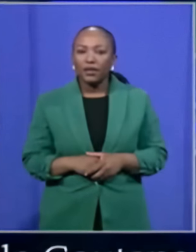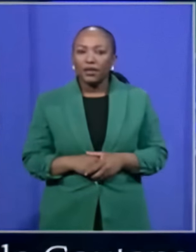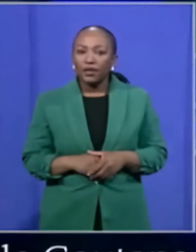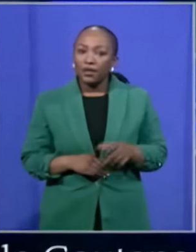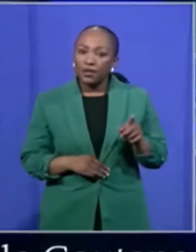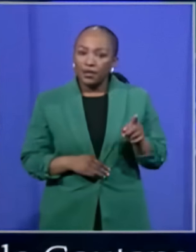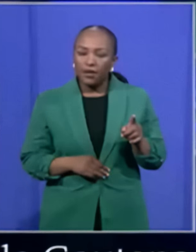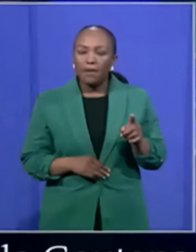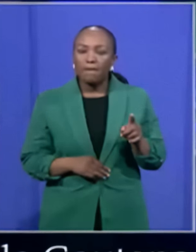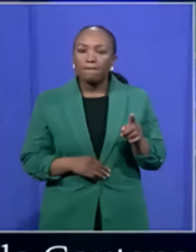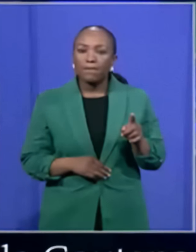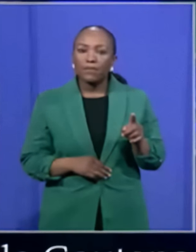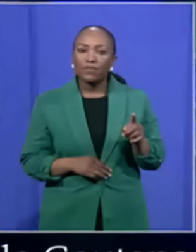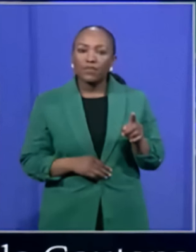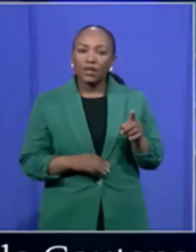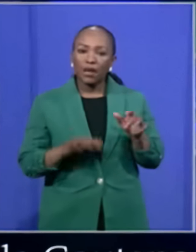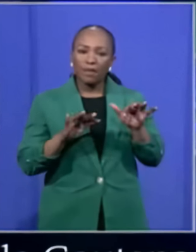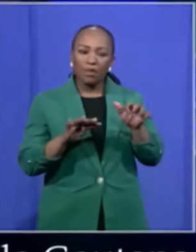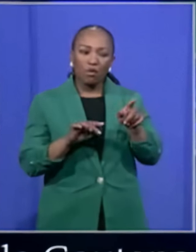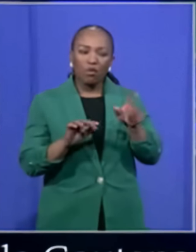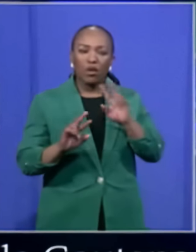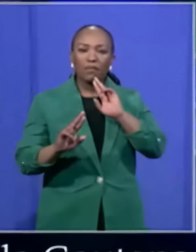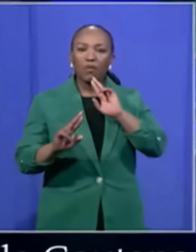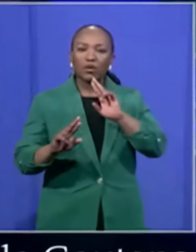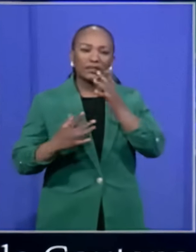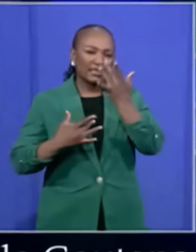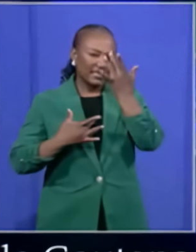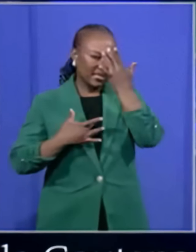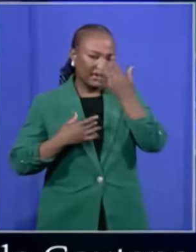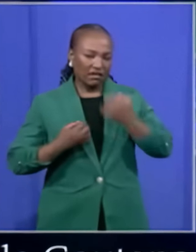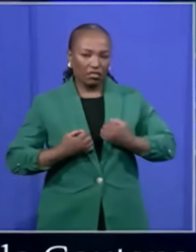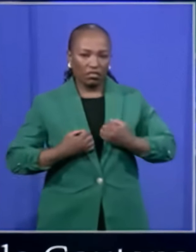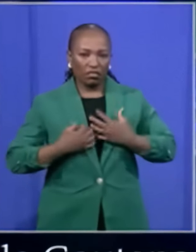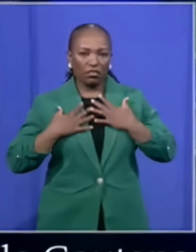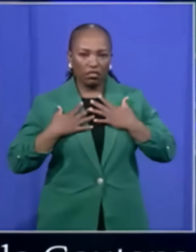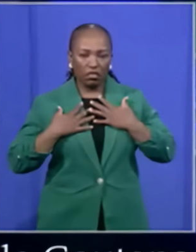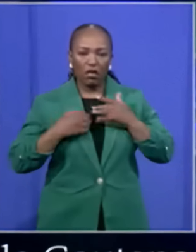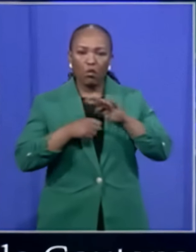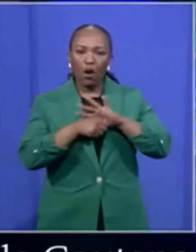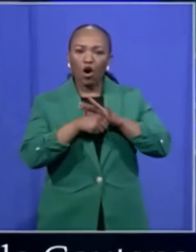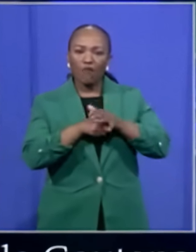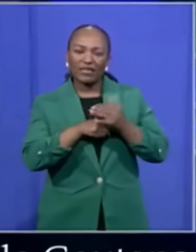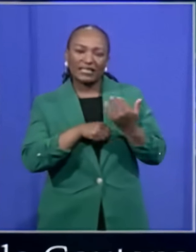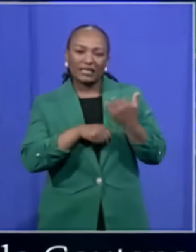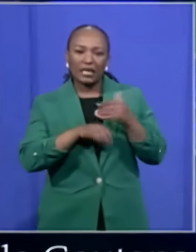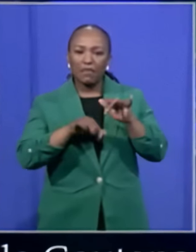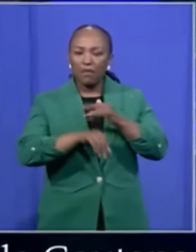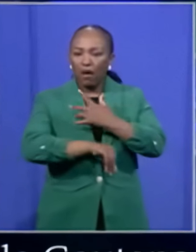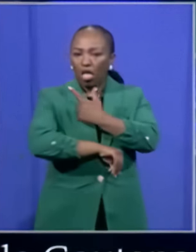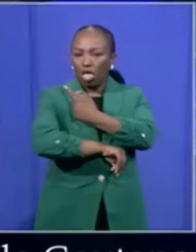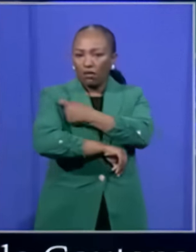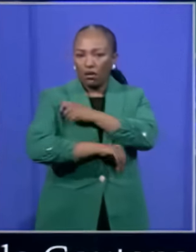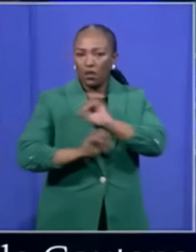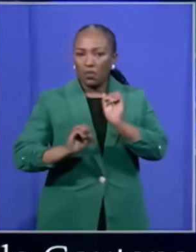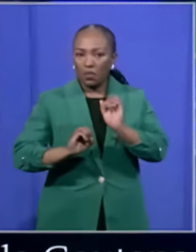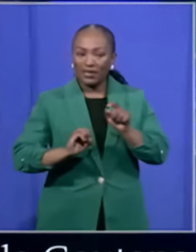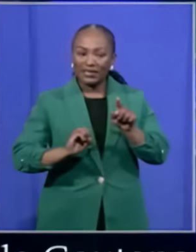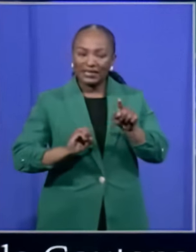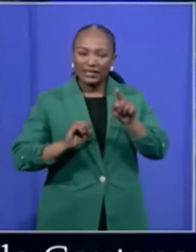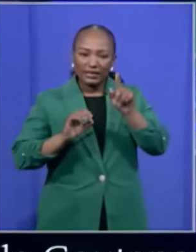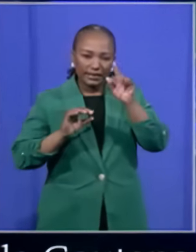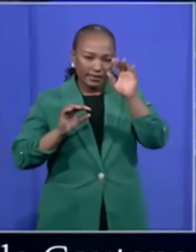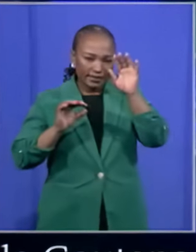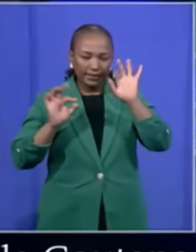phatlaladitse hore palo e tlase ya batho ba ileng ba entelwa COVID-19 ke lona lebaka la ho nama ha tshwaetso ya maselese ya Afrika Borwa. Dipalopalo di